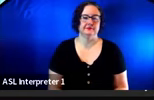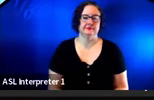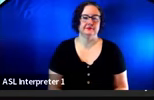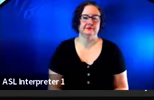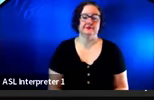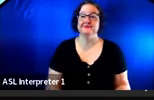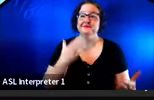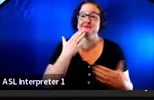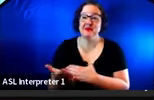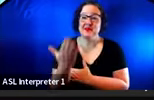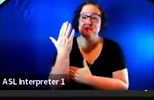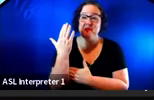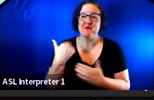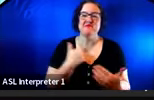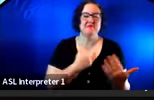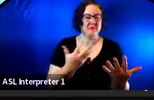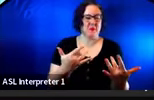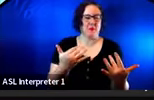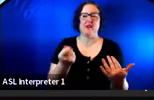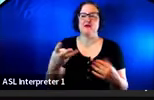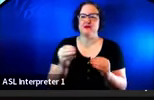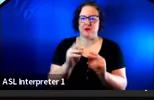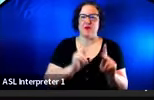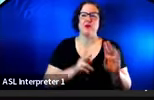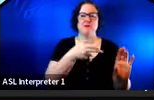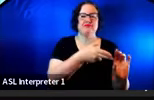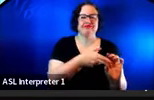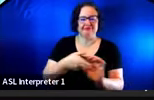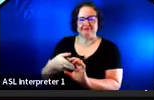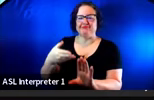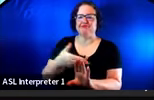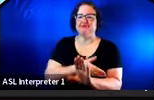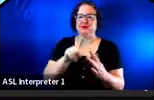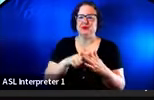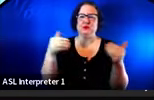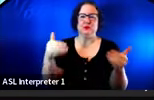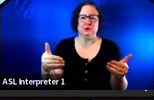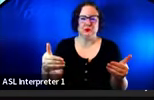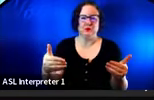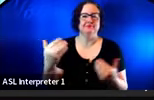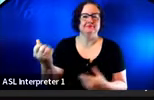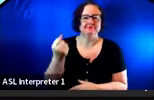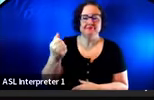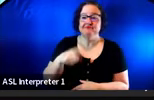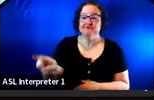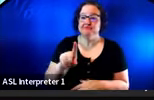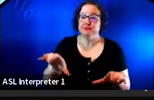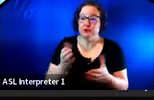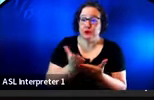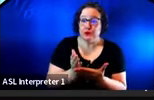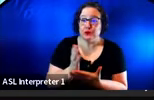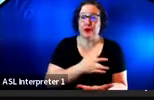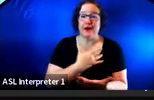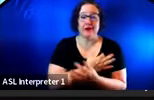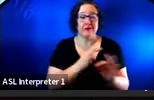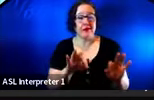Morning, everyone. We're just waiting on a few more people to join before we get started. How is everyone doing today? Feel free